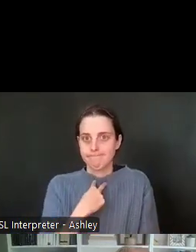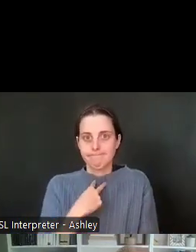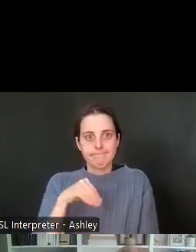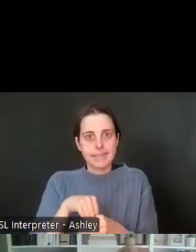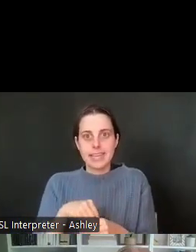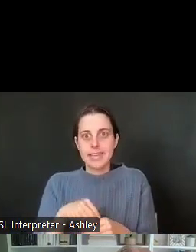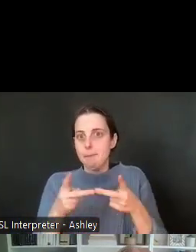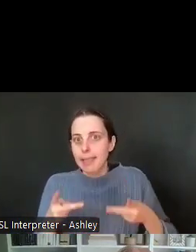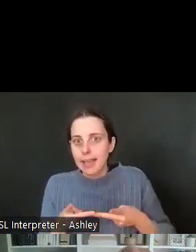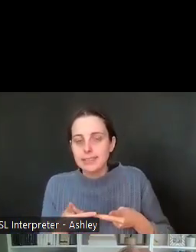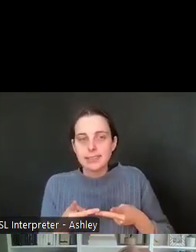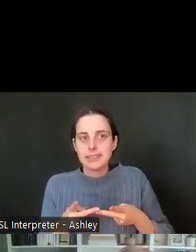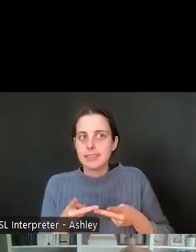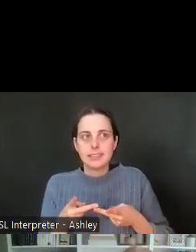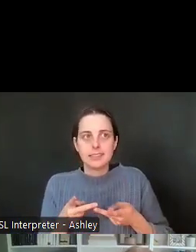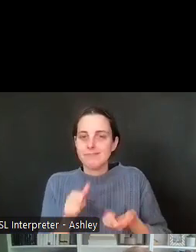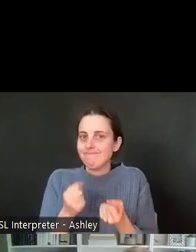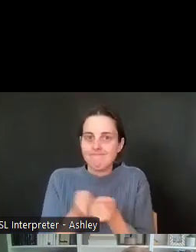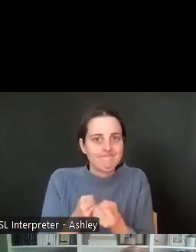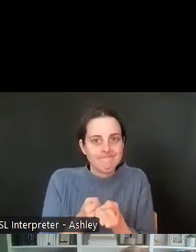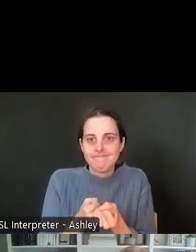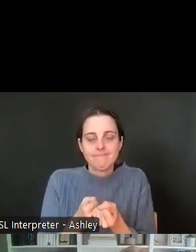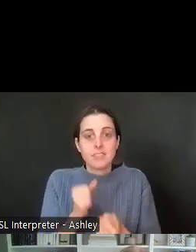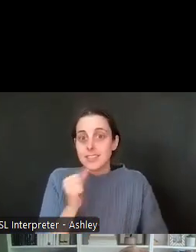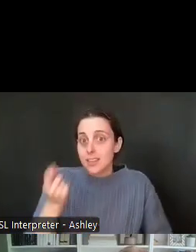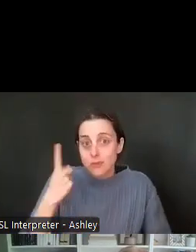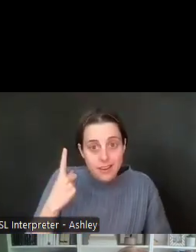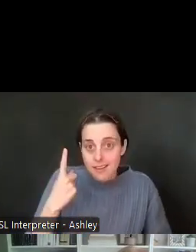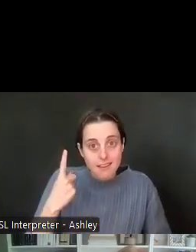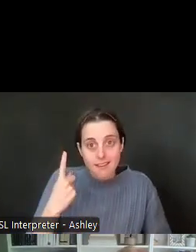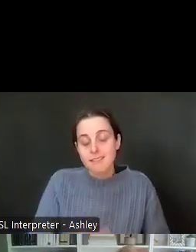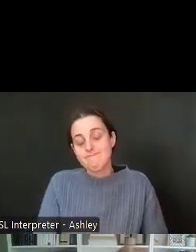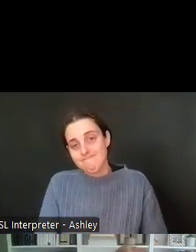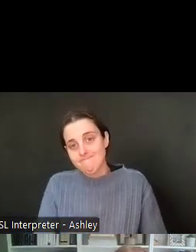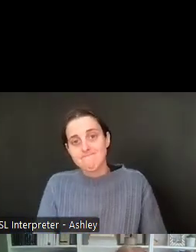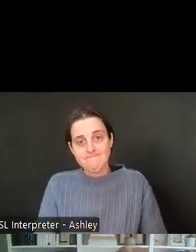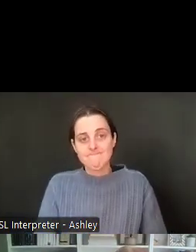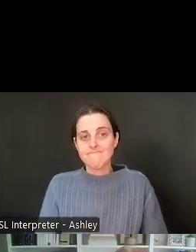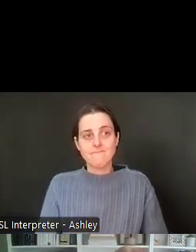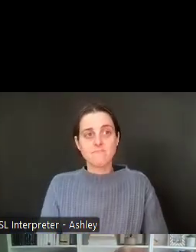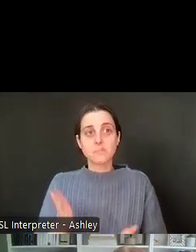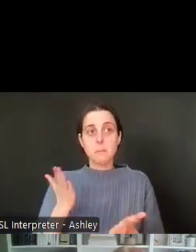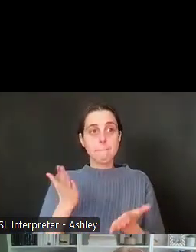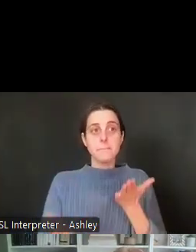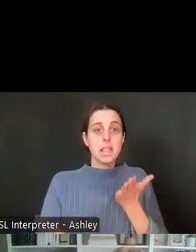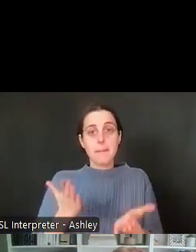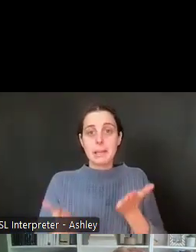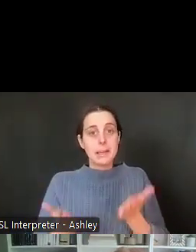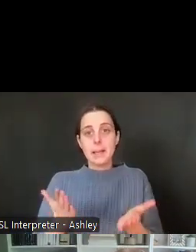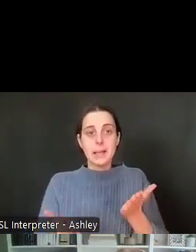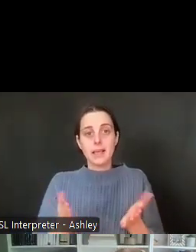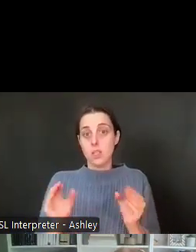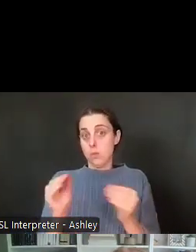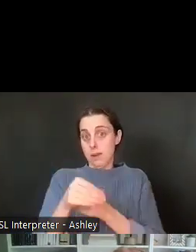an organization that doesn't understand work-life harmony, that is modeling either intentionally